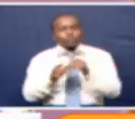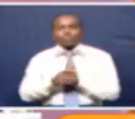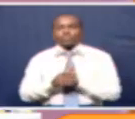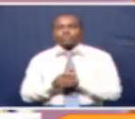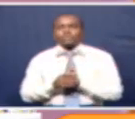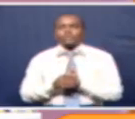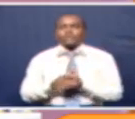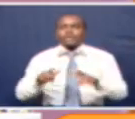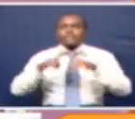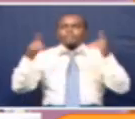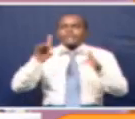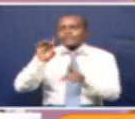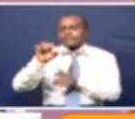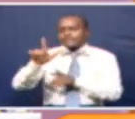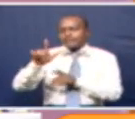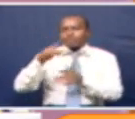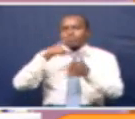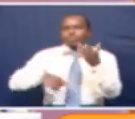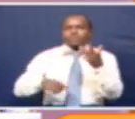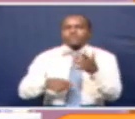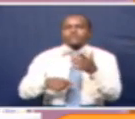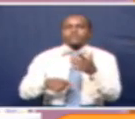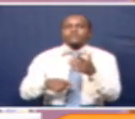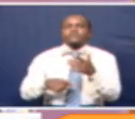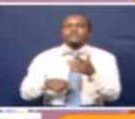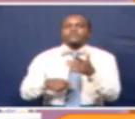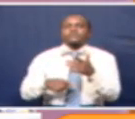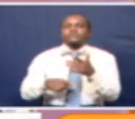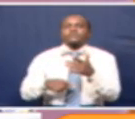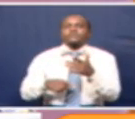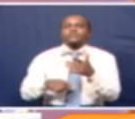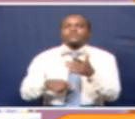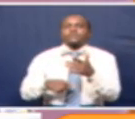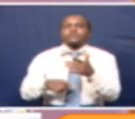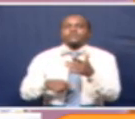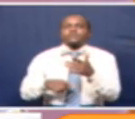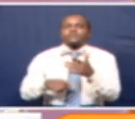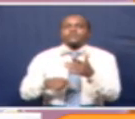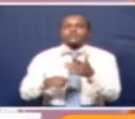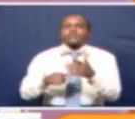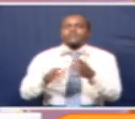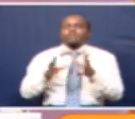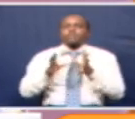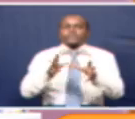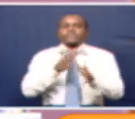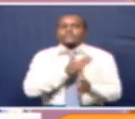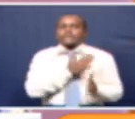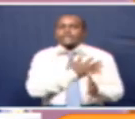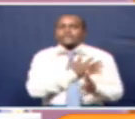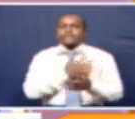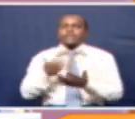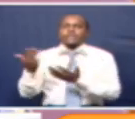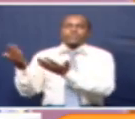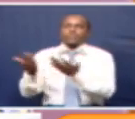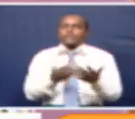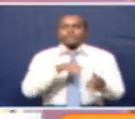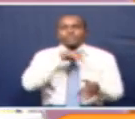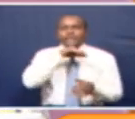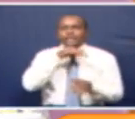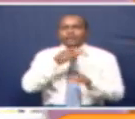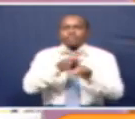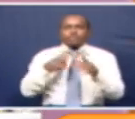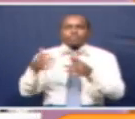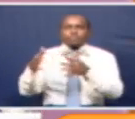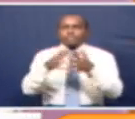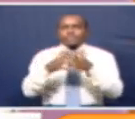was a big deal that forces NASA to welcome Honorable Raila Odinga from a